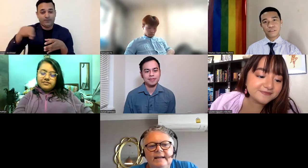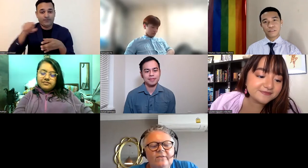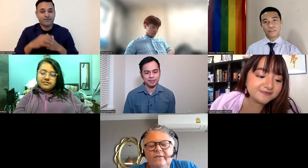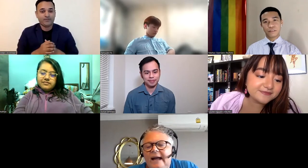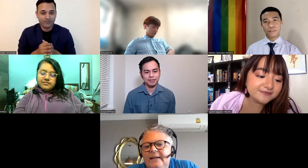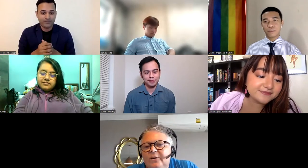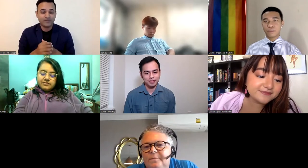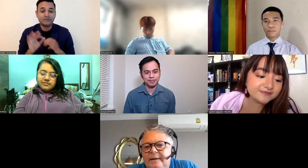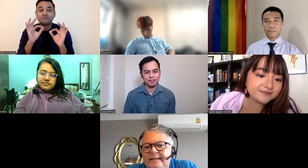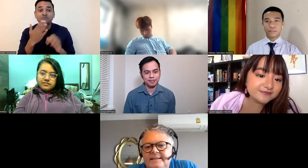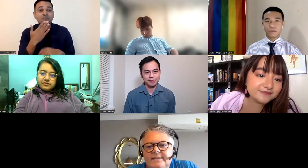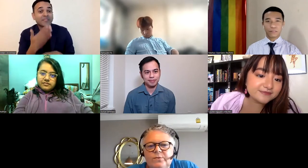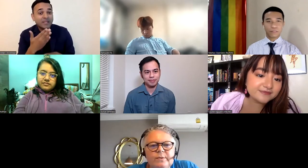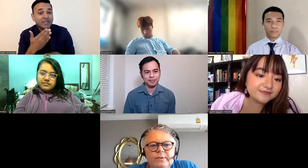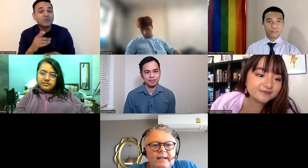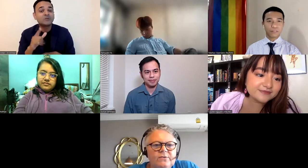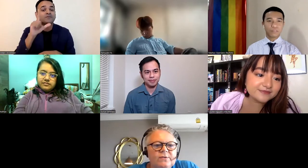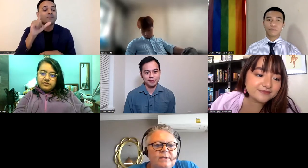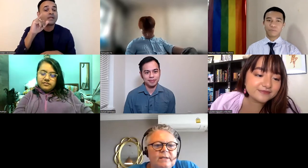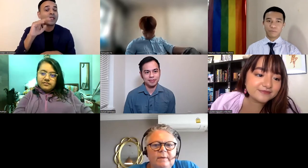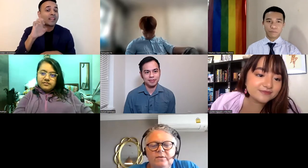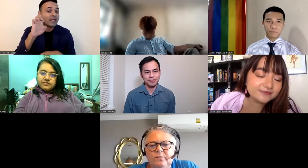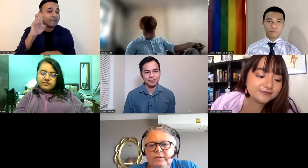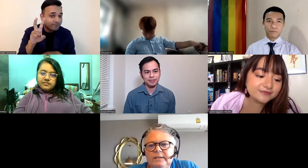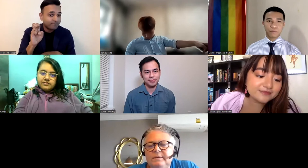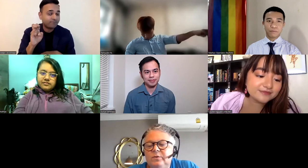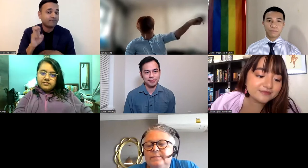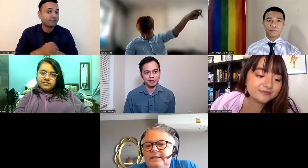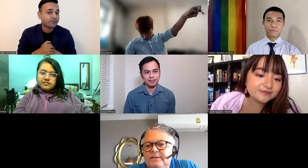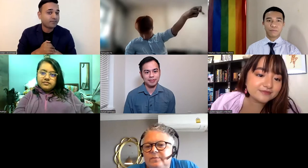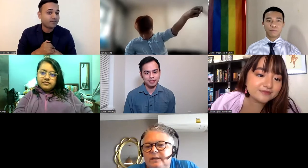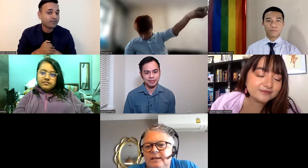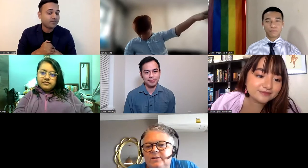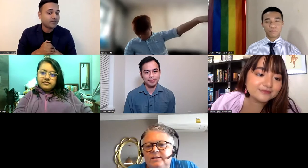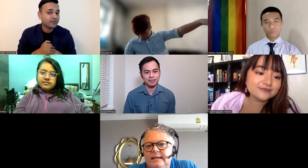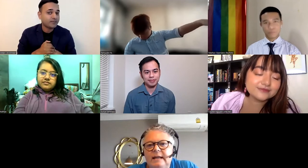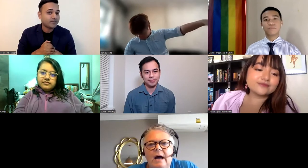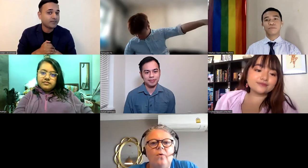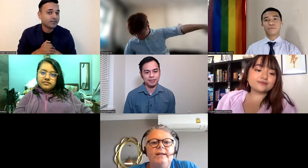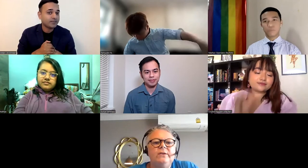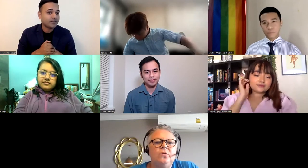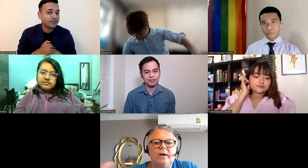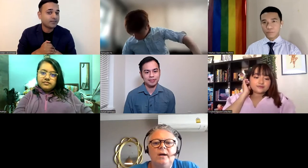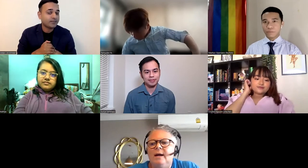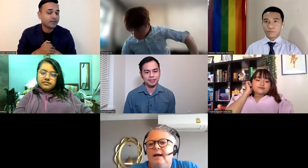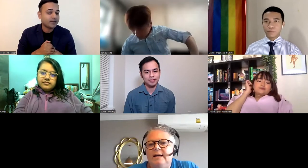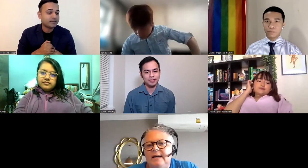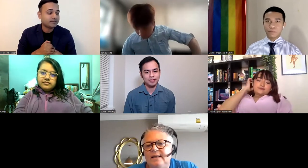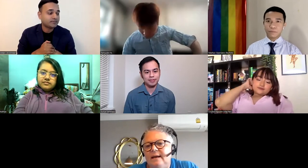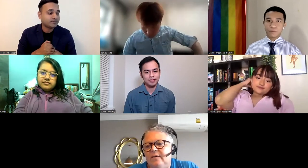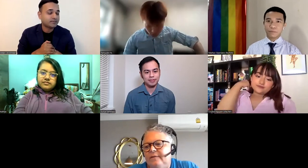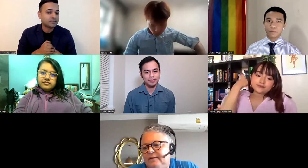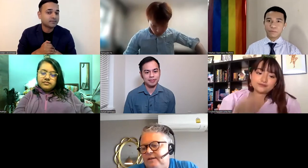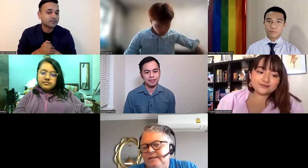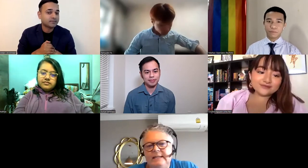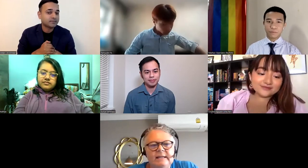Are there any other panelists who would like to speak about the multiple discriminations and how in your agenda